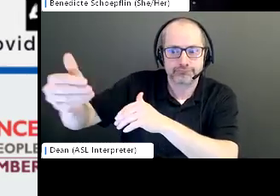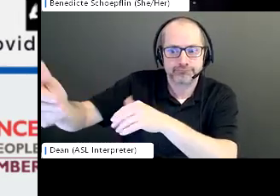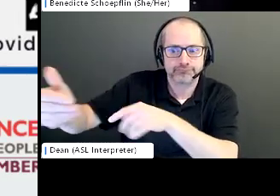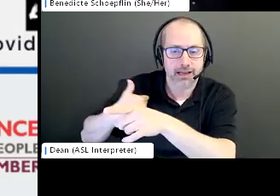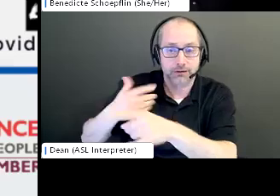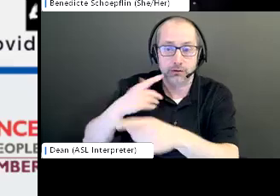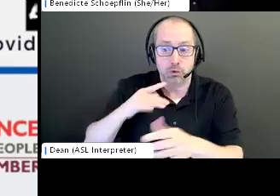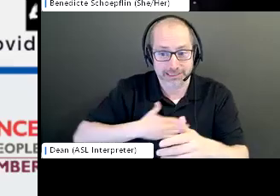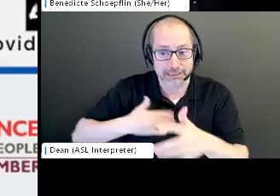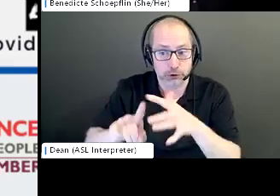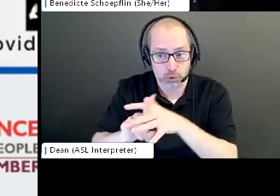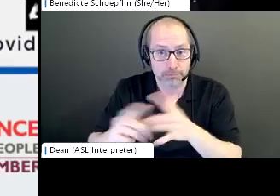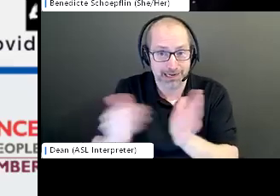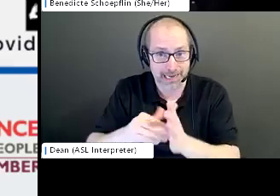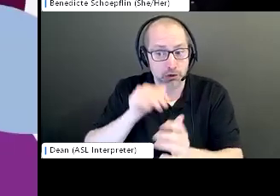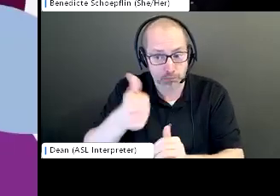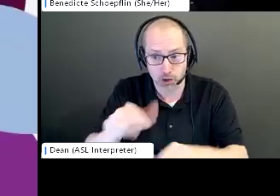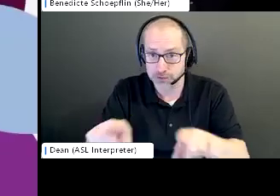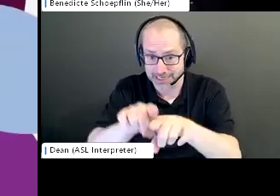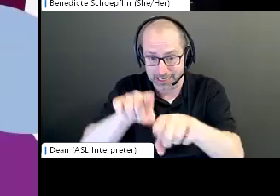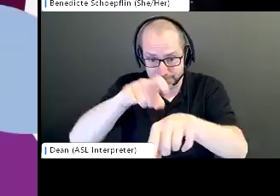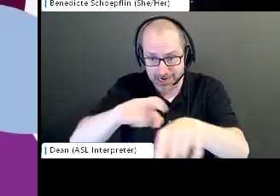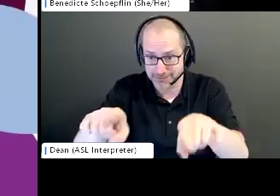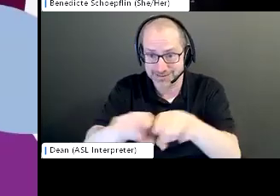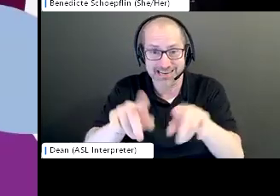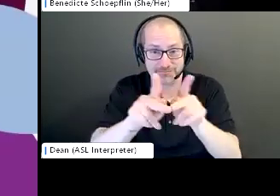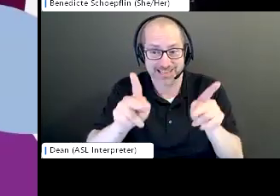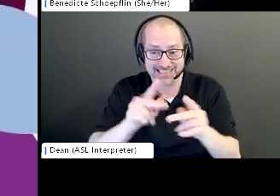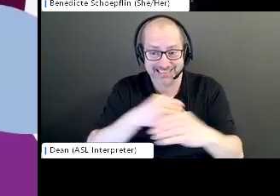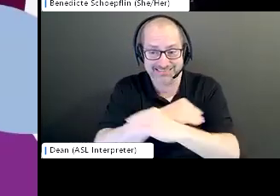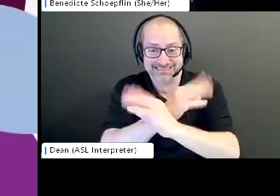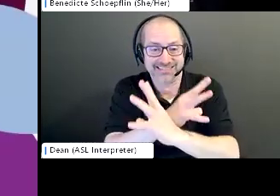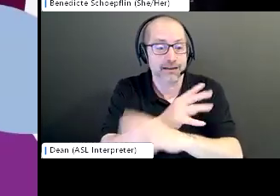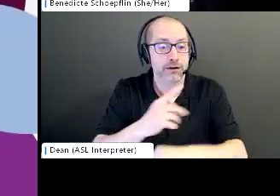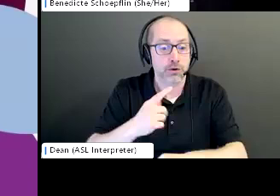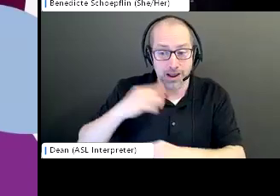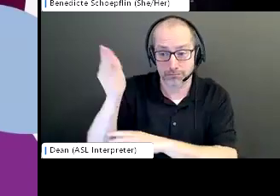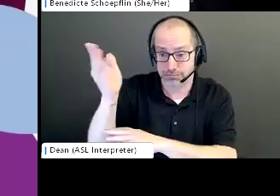same place. And we have speakers from internationally that will be